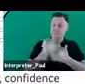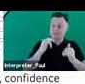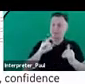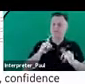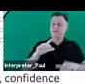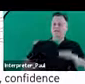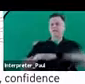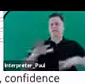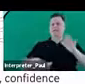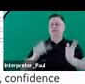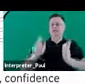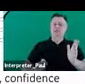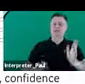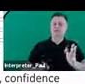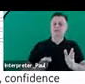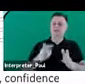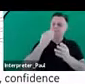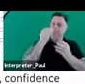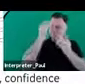to ask them to please take this into consideration.